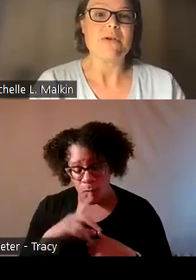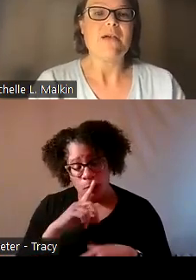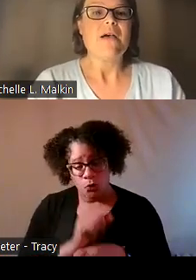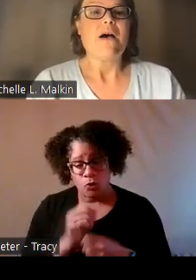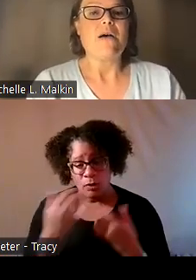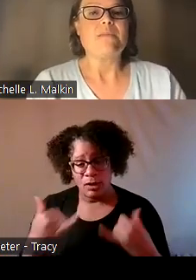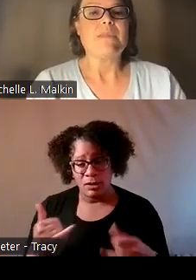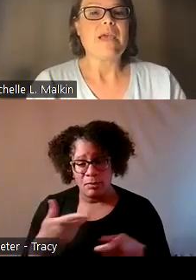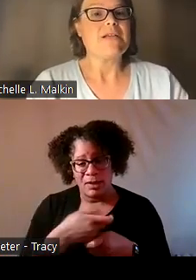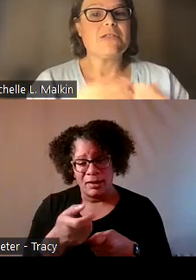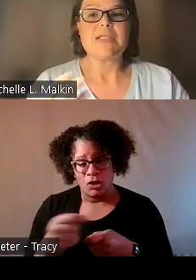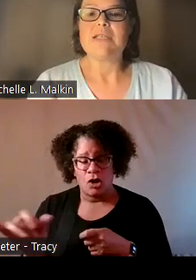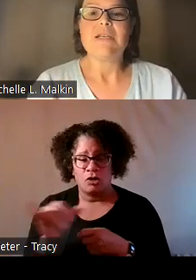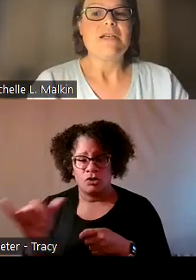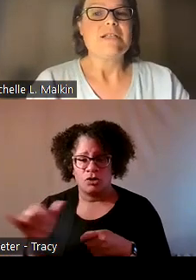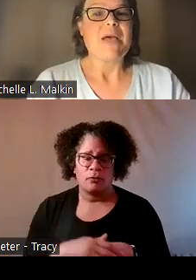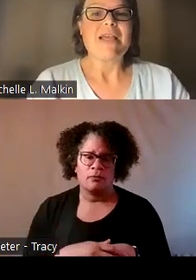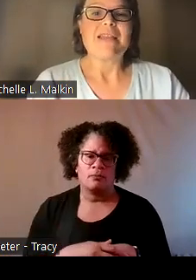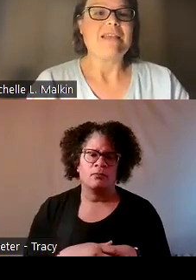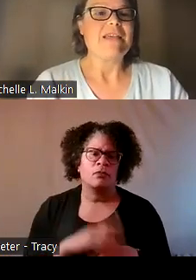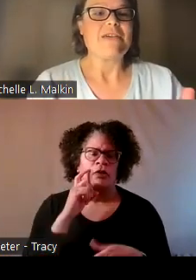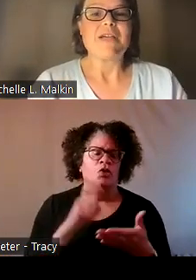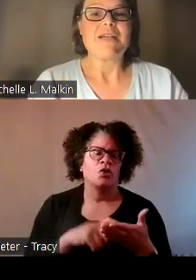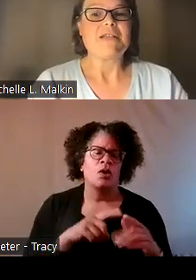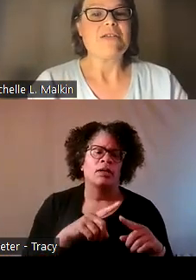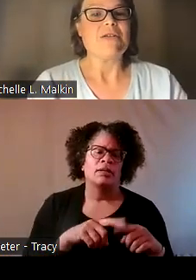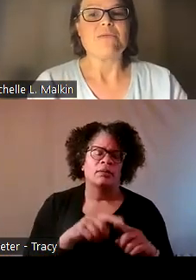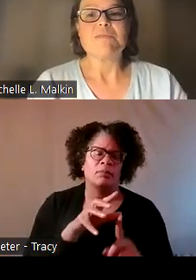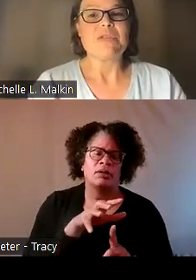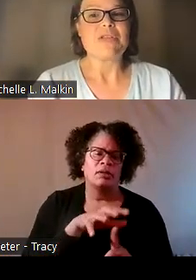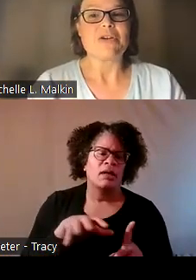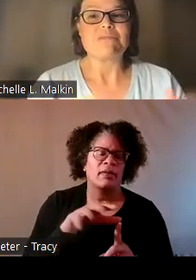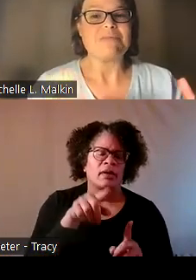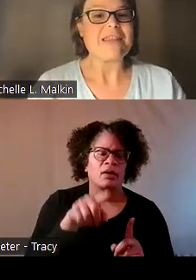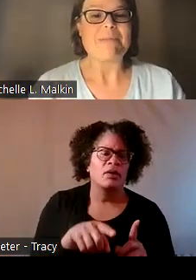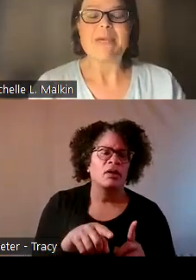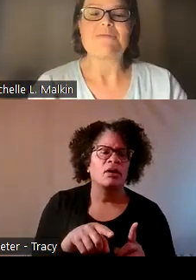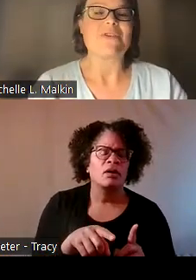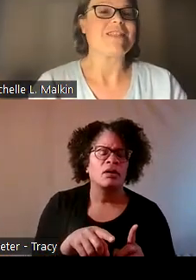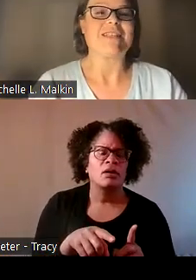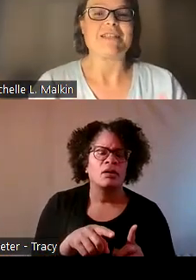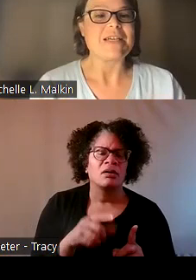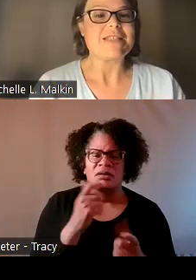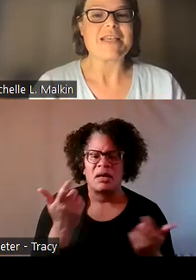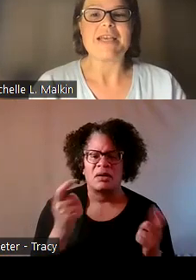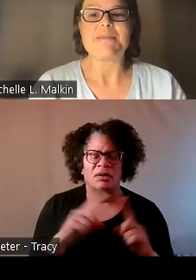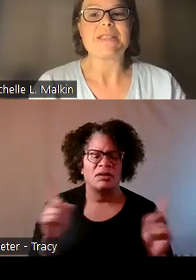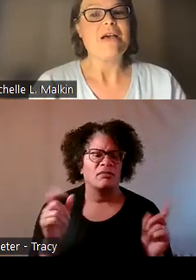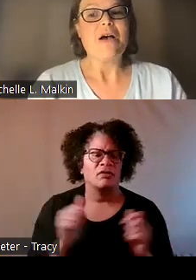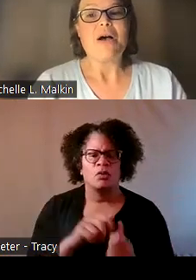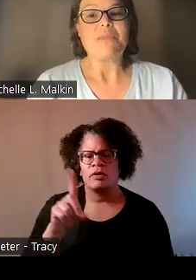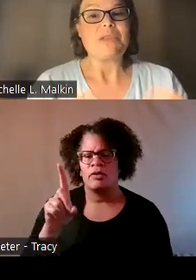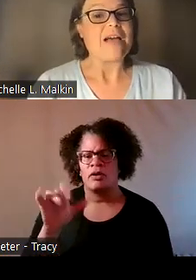too. And as you see, depending on the area, they're not that big difference in dice